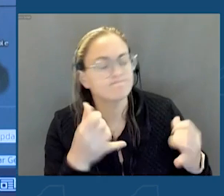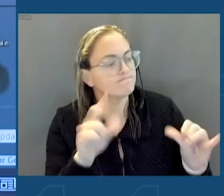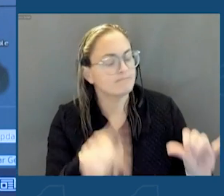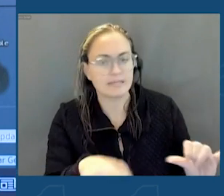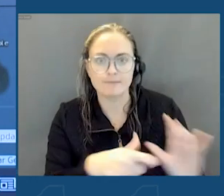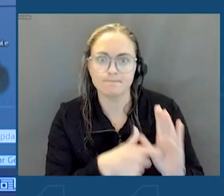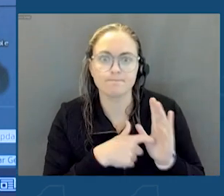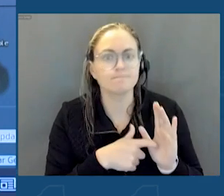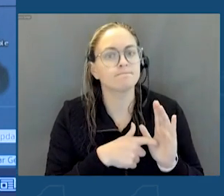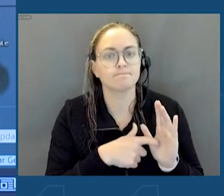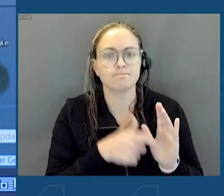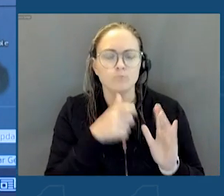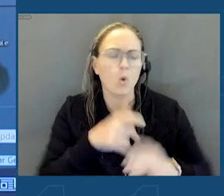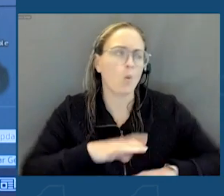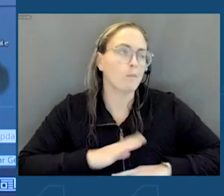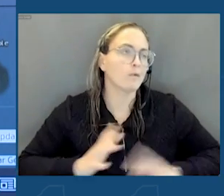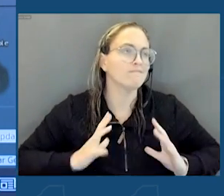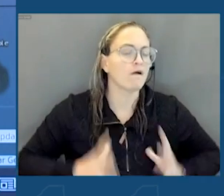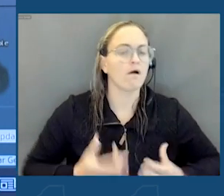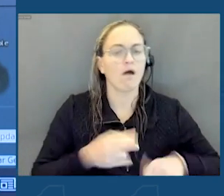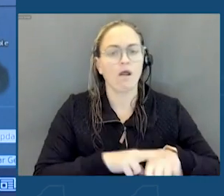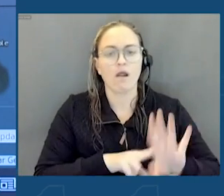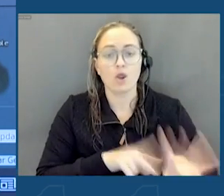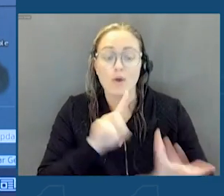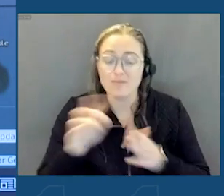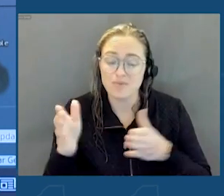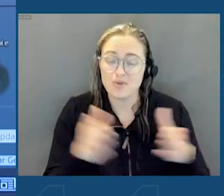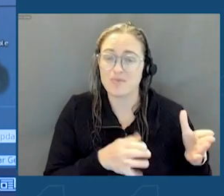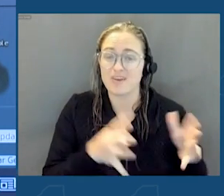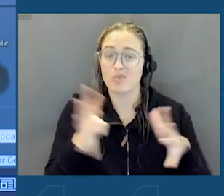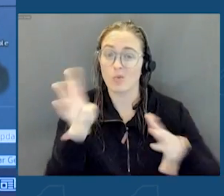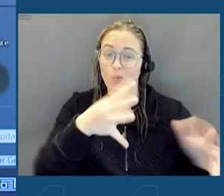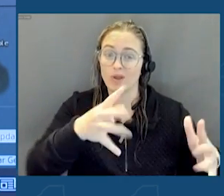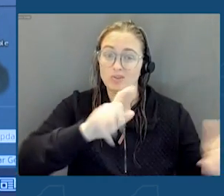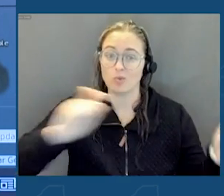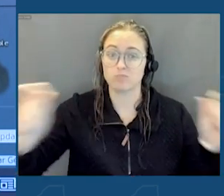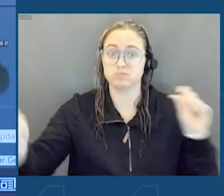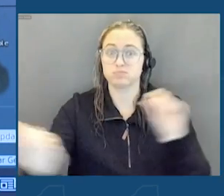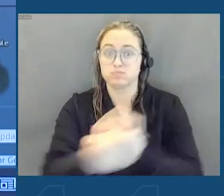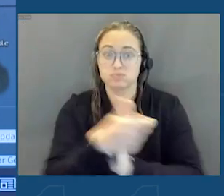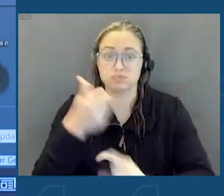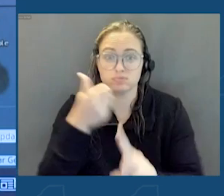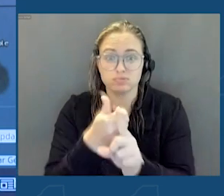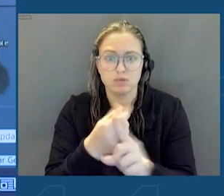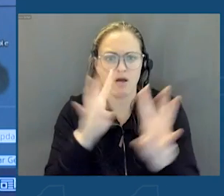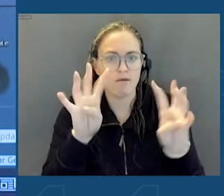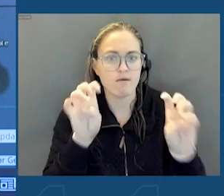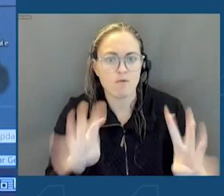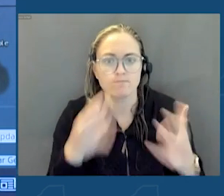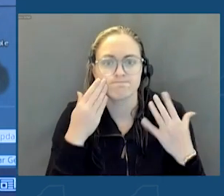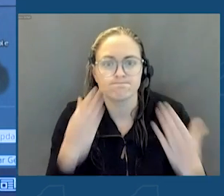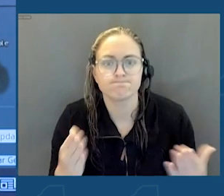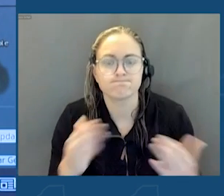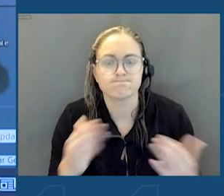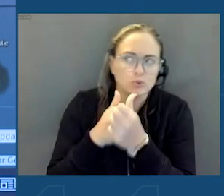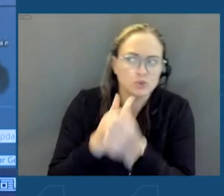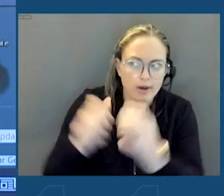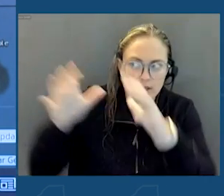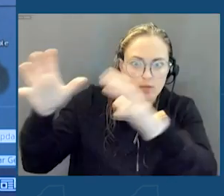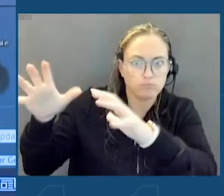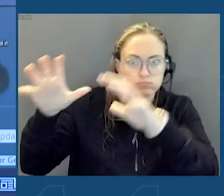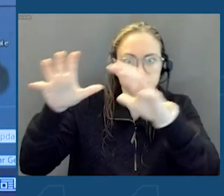complacent about this, because we have to be prepared for the winds to shift. This is the unknown. We're tracking the large plume that